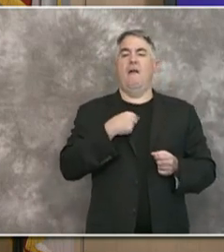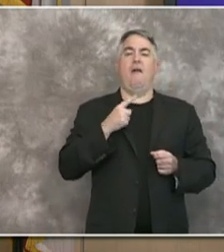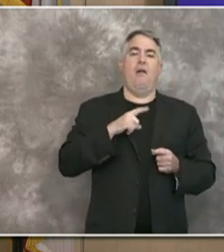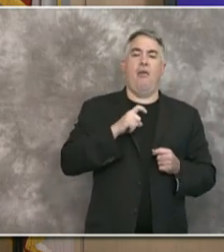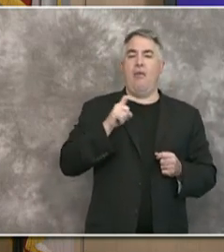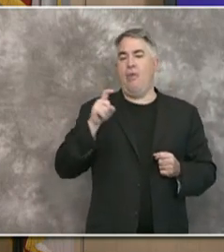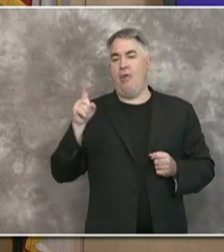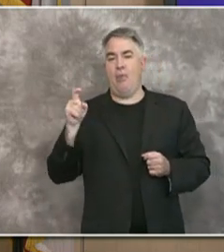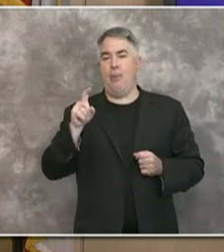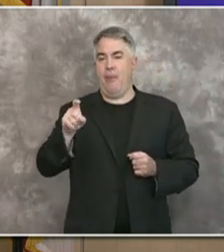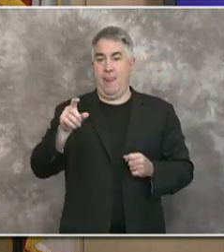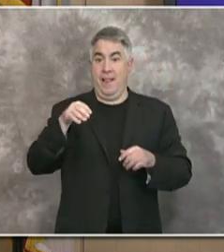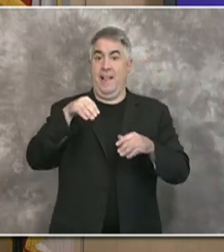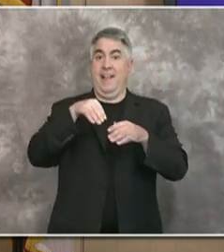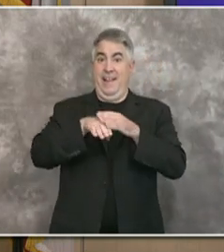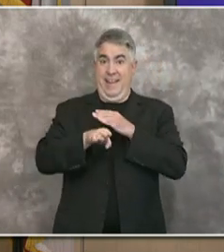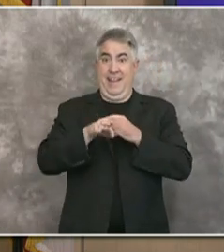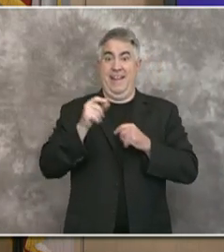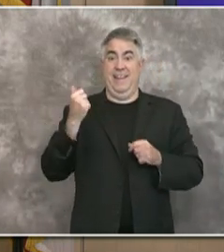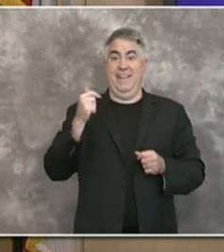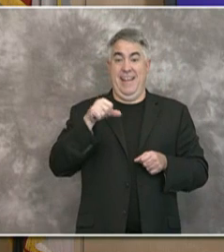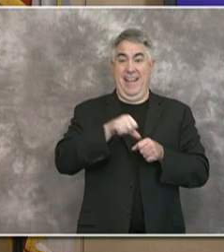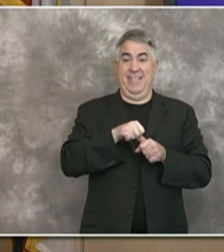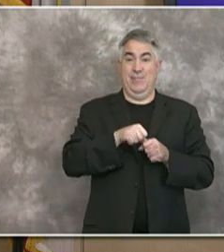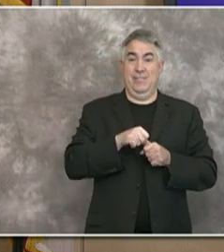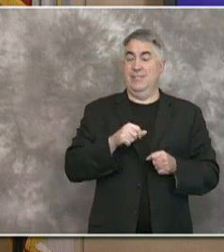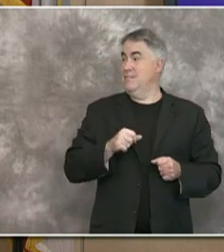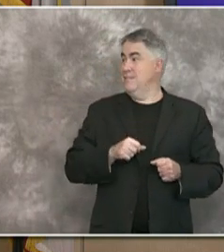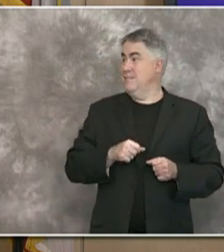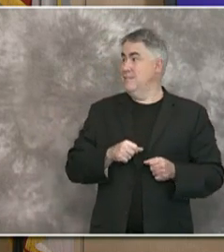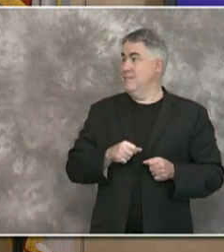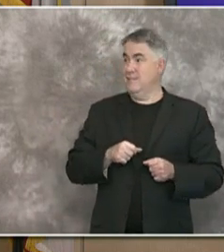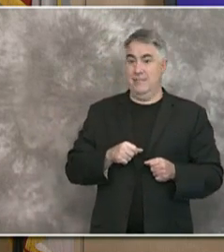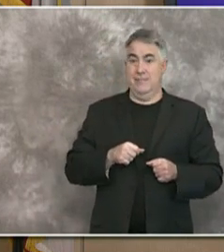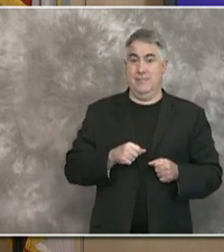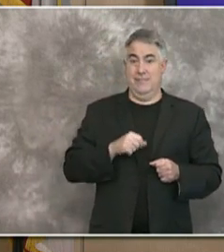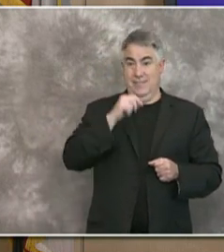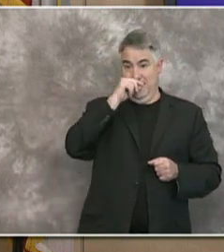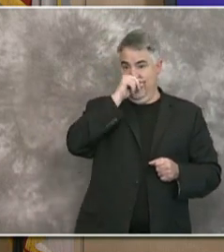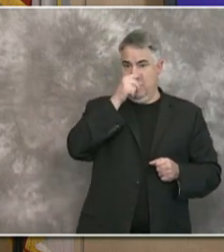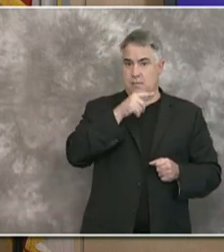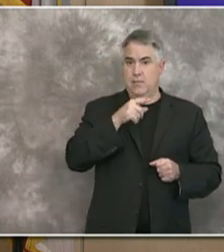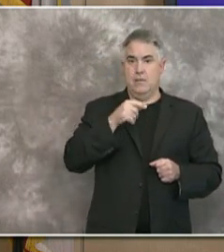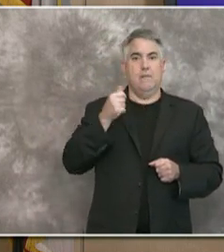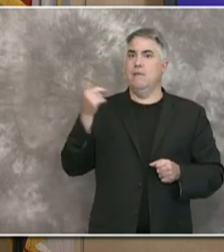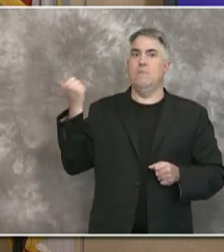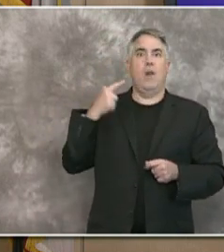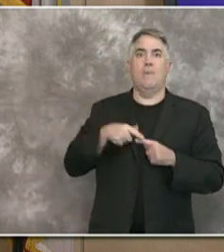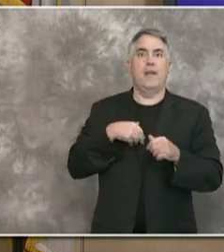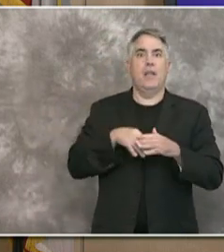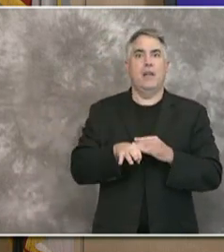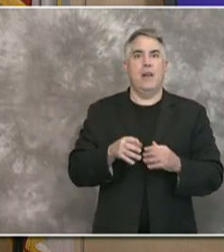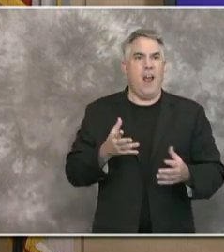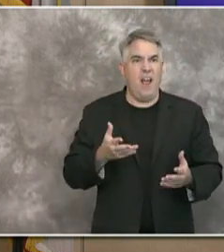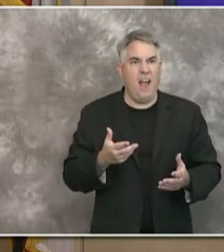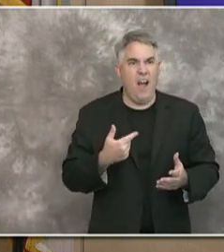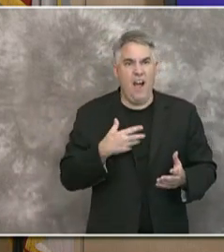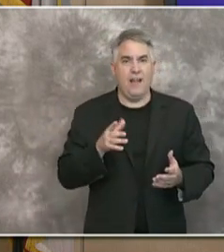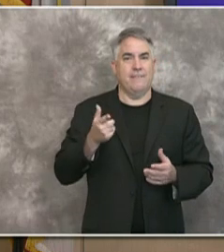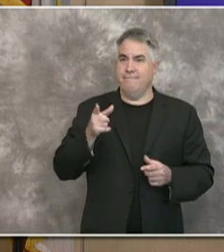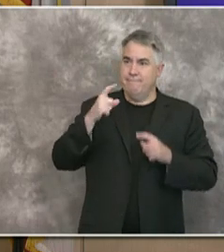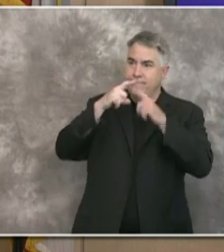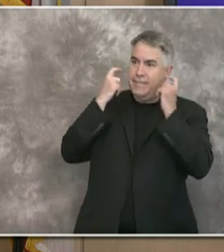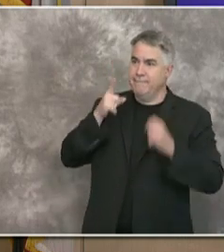the main part of the gas station, the convenience store, and they wouldn't let me in because I didn't have my mask on